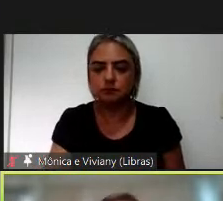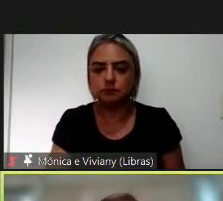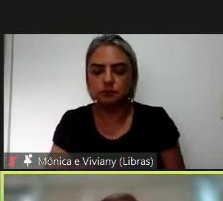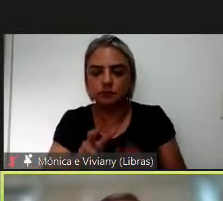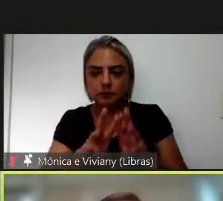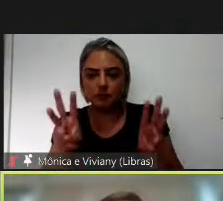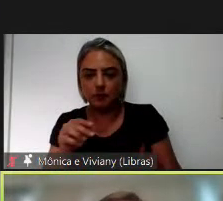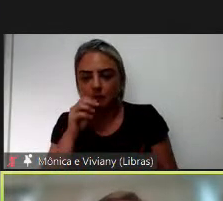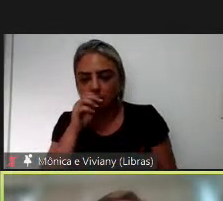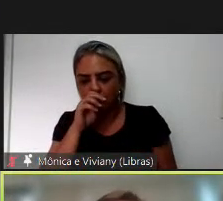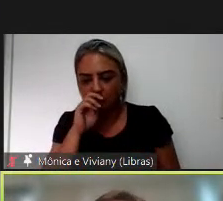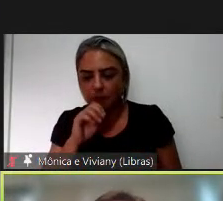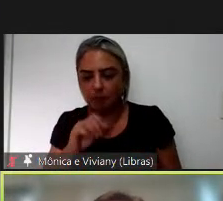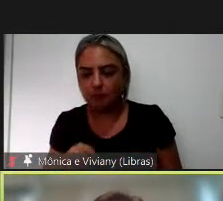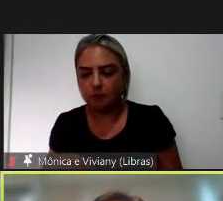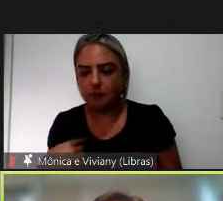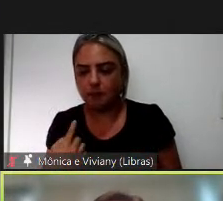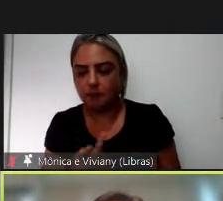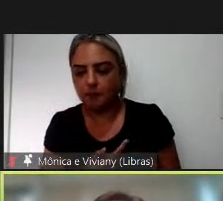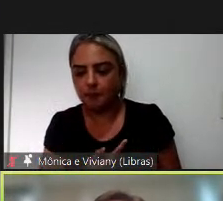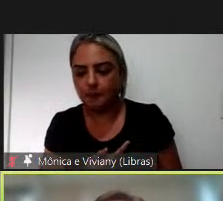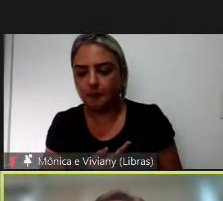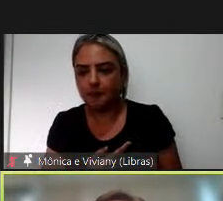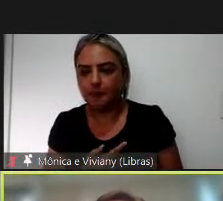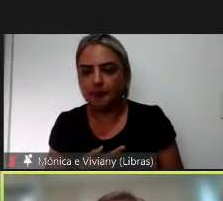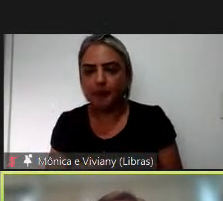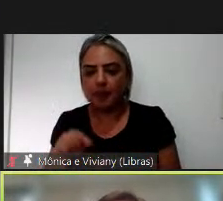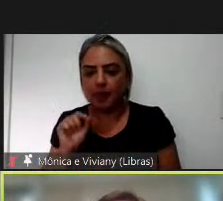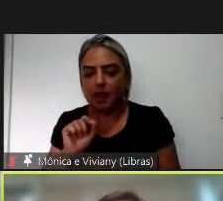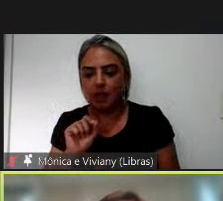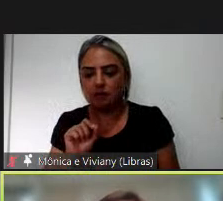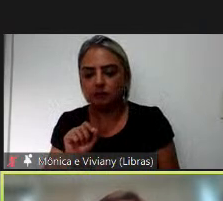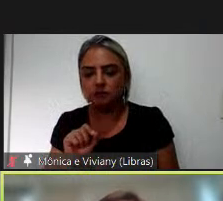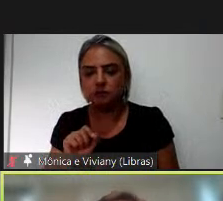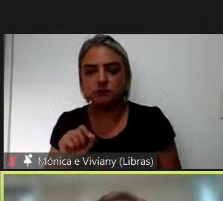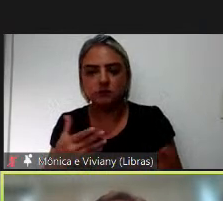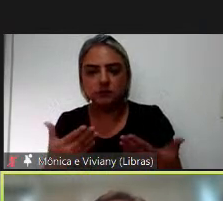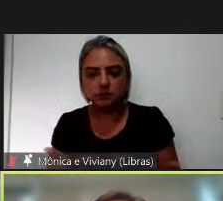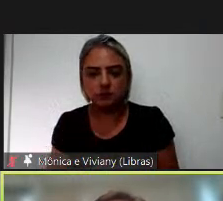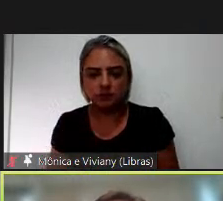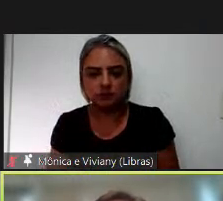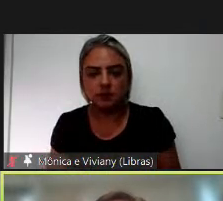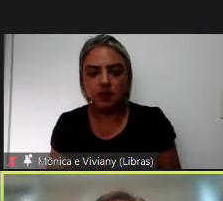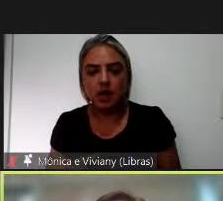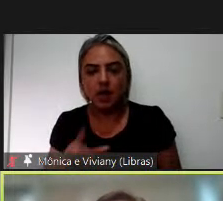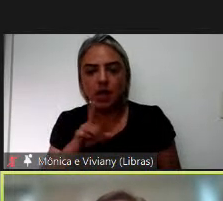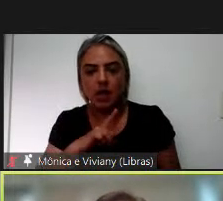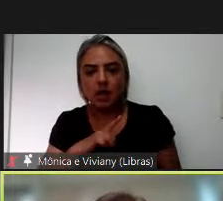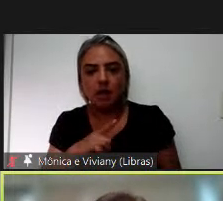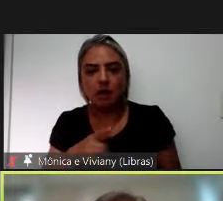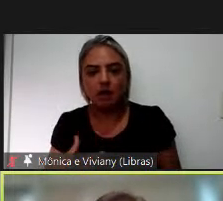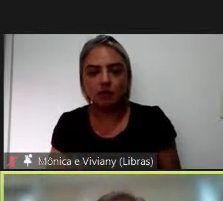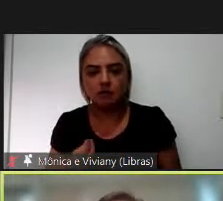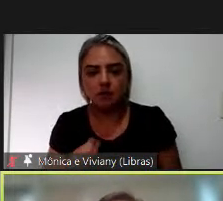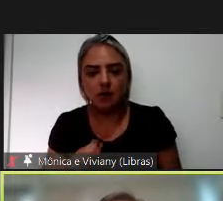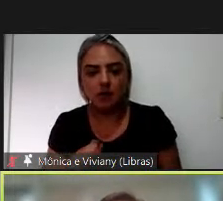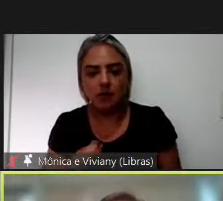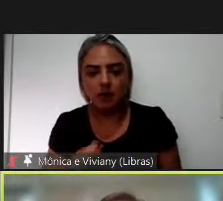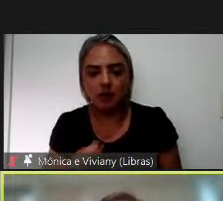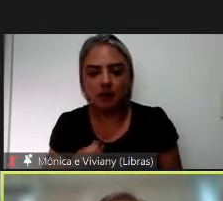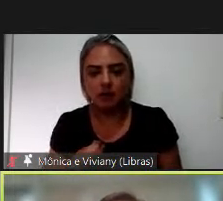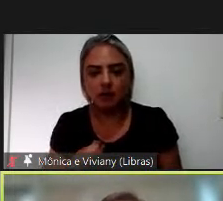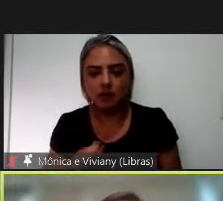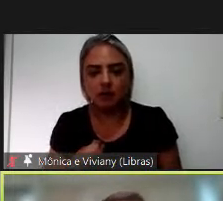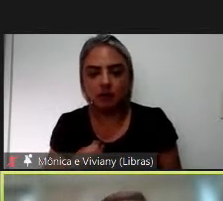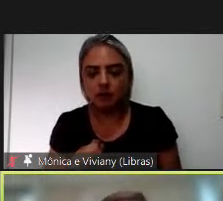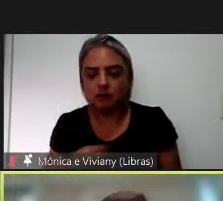you can consult on the website. We have 10,000 dietists in the primary healthcare.